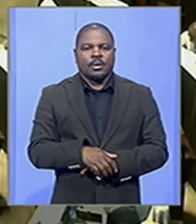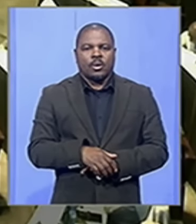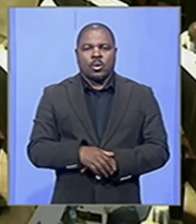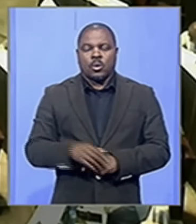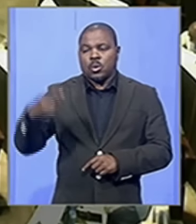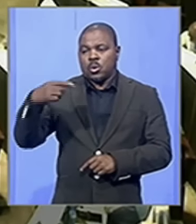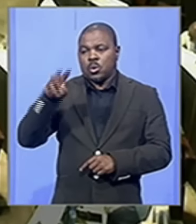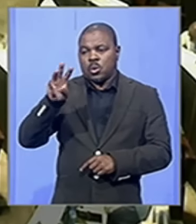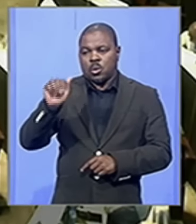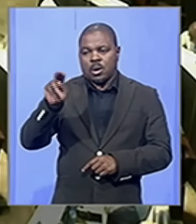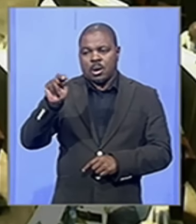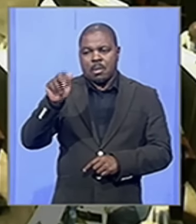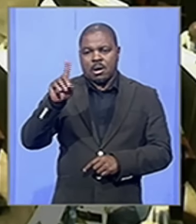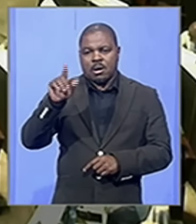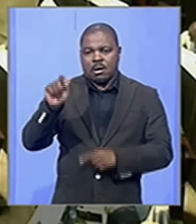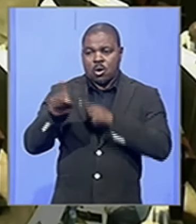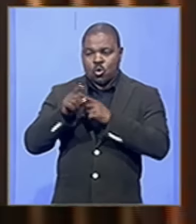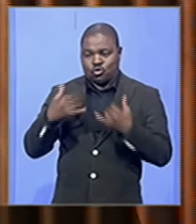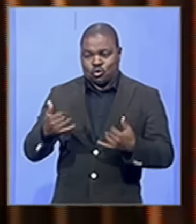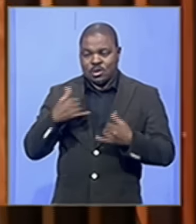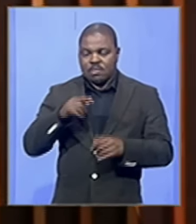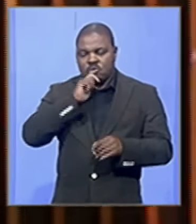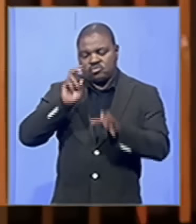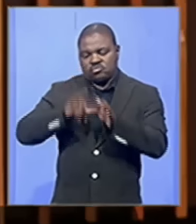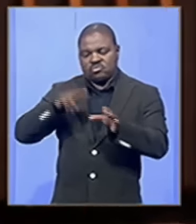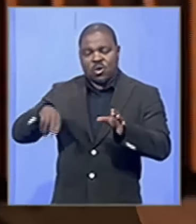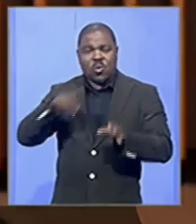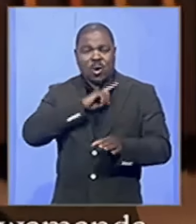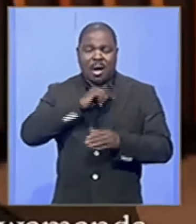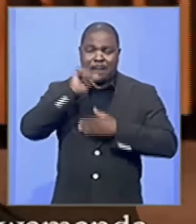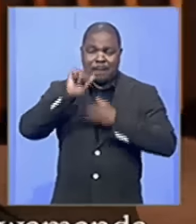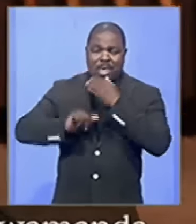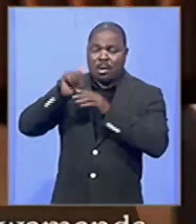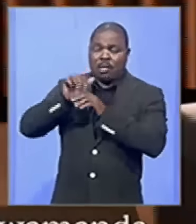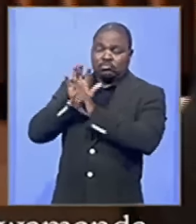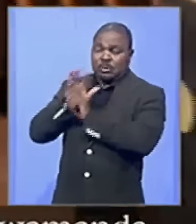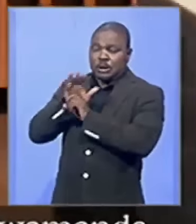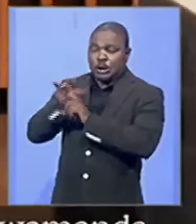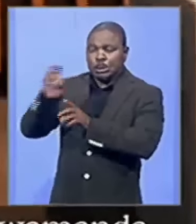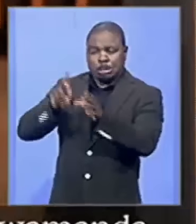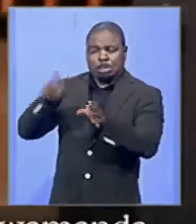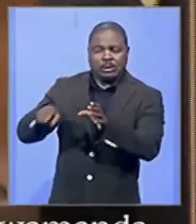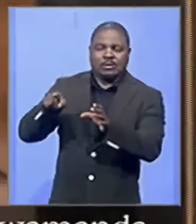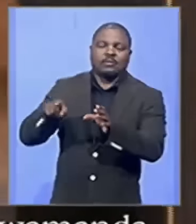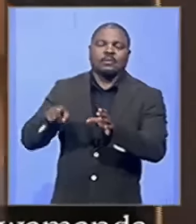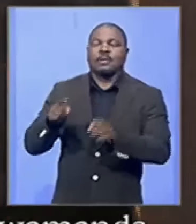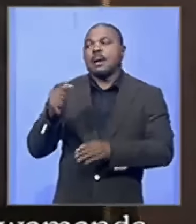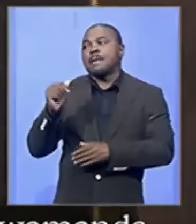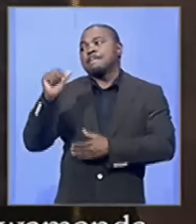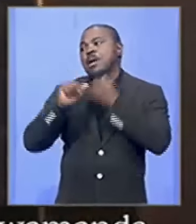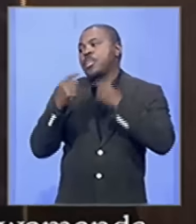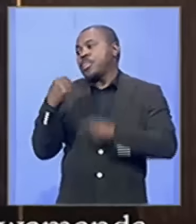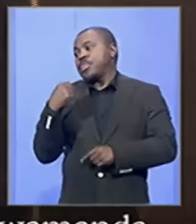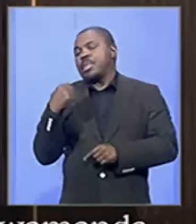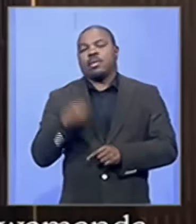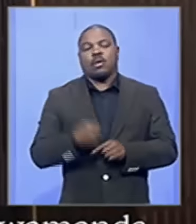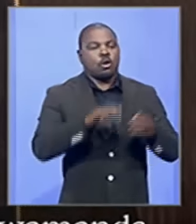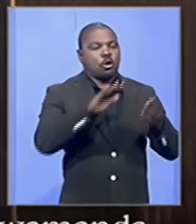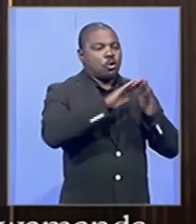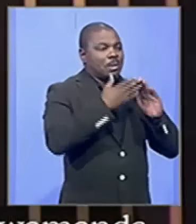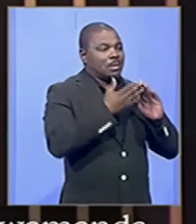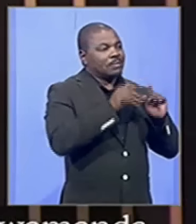Gwamanda o lebogile tiro mosong ono morago ga kgatelelo ya dikgwedi. Mo dikgweding tse di sa tswang go feta, mekgatlho ya baagi e